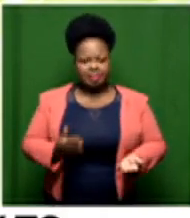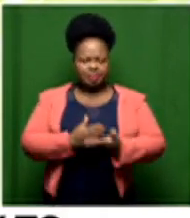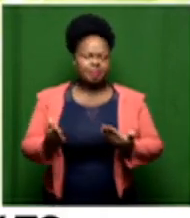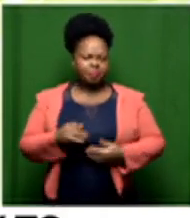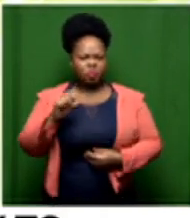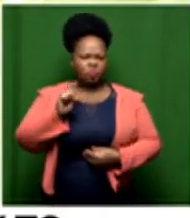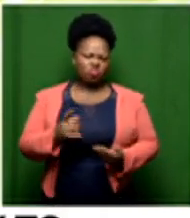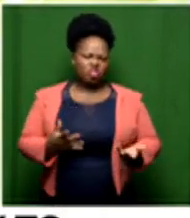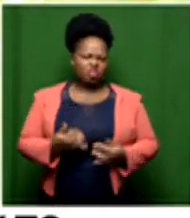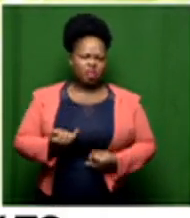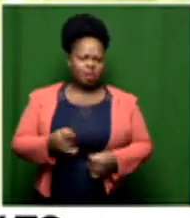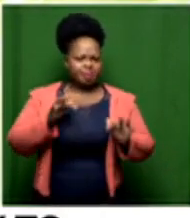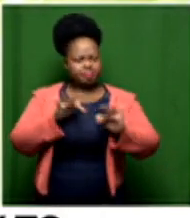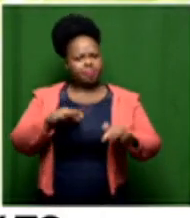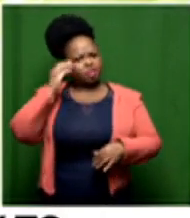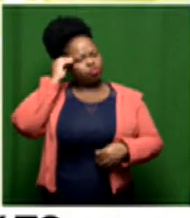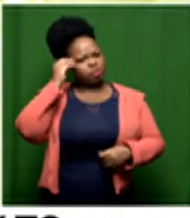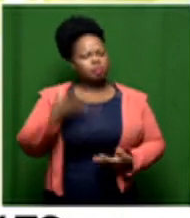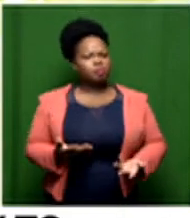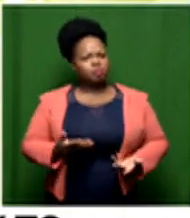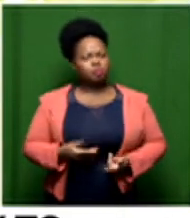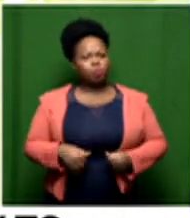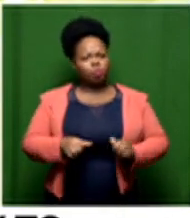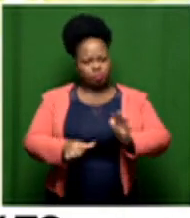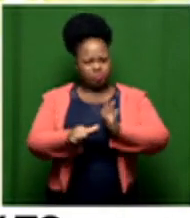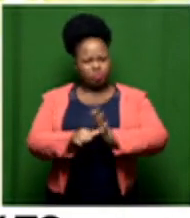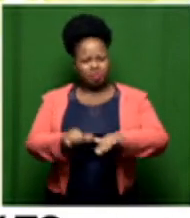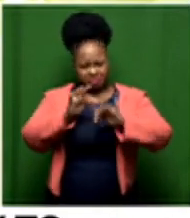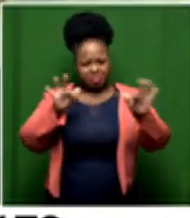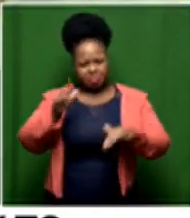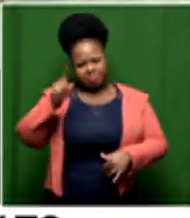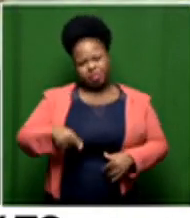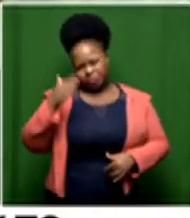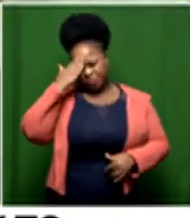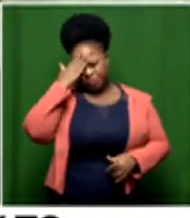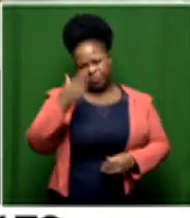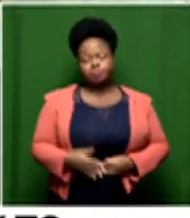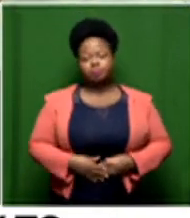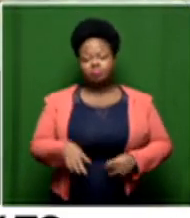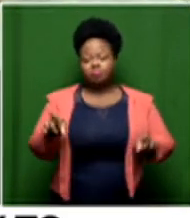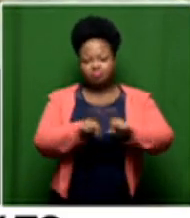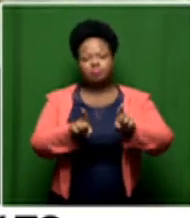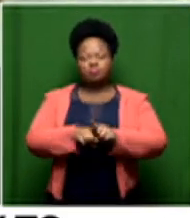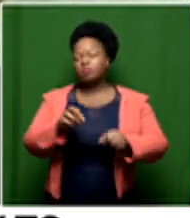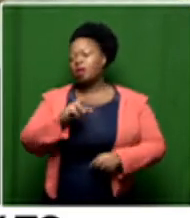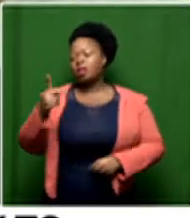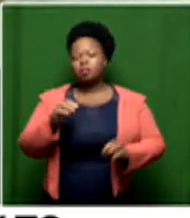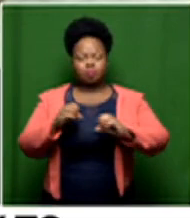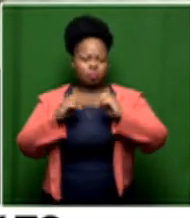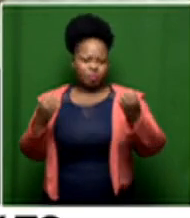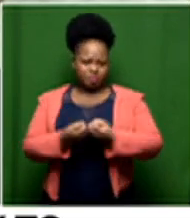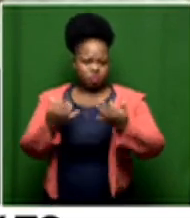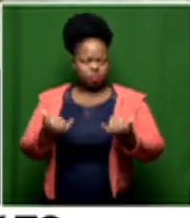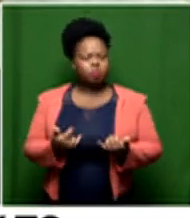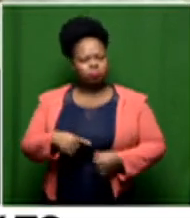questions of public interest and public importance. And that's why all of these civil society organizations are